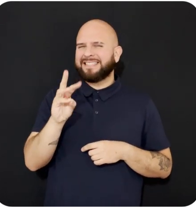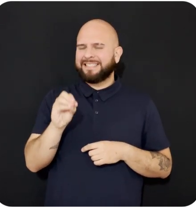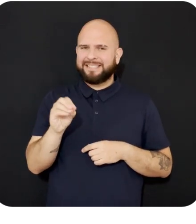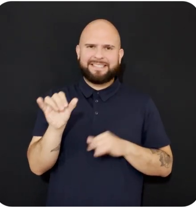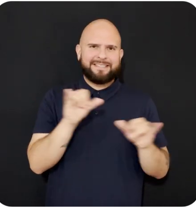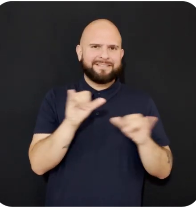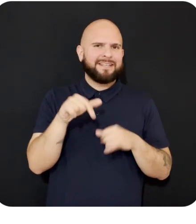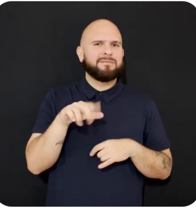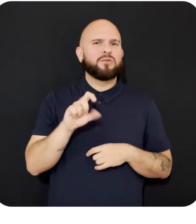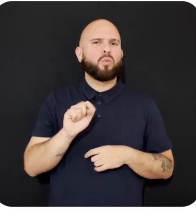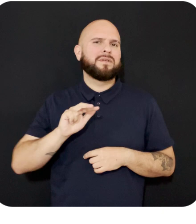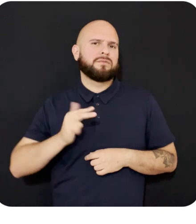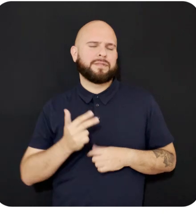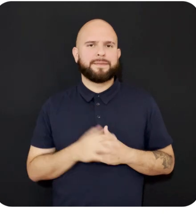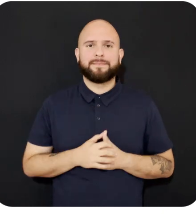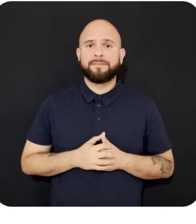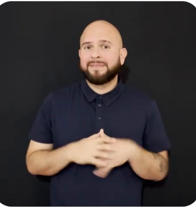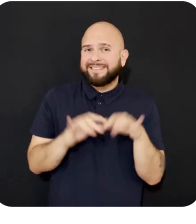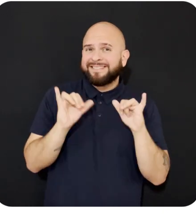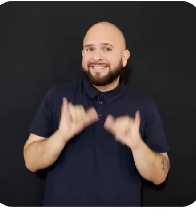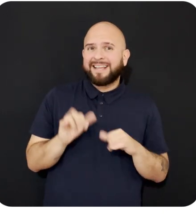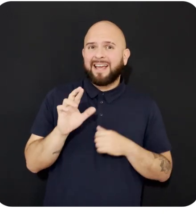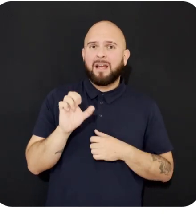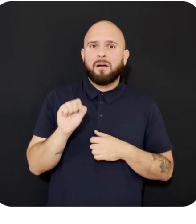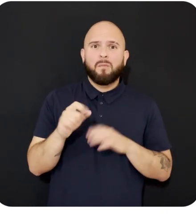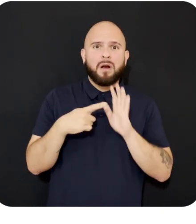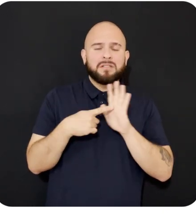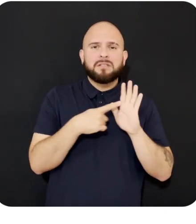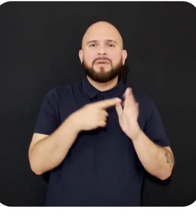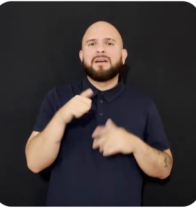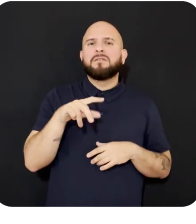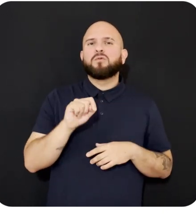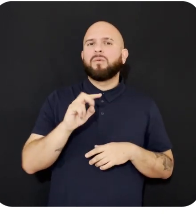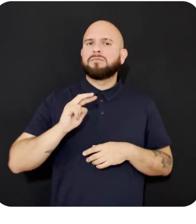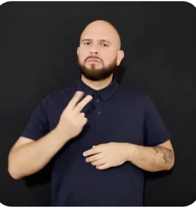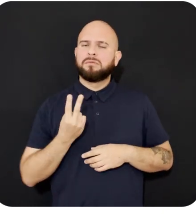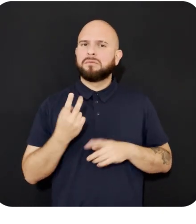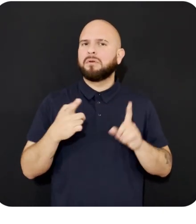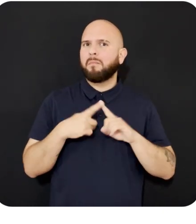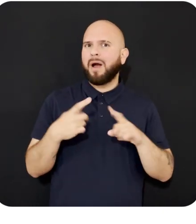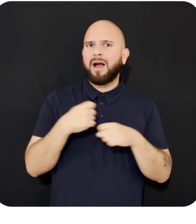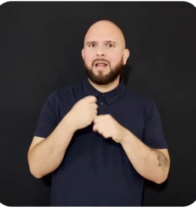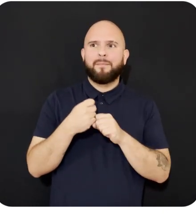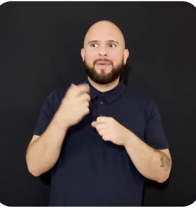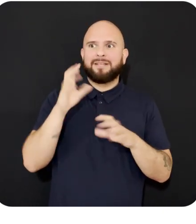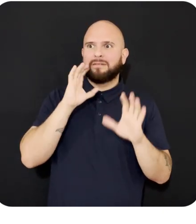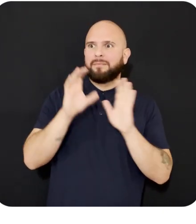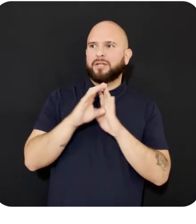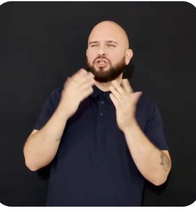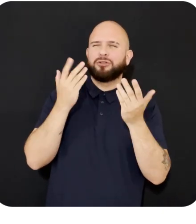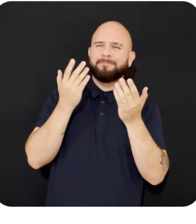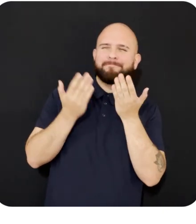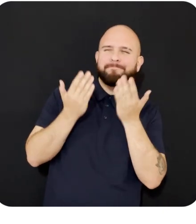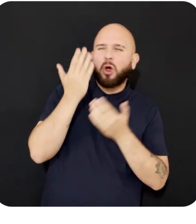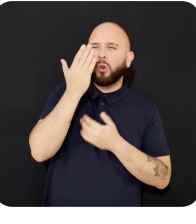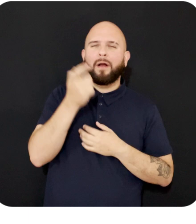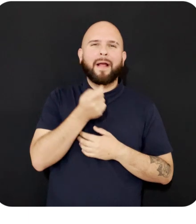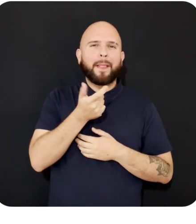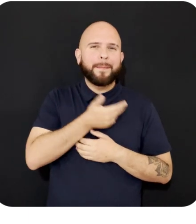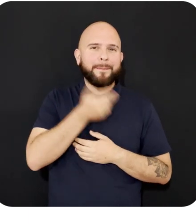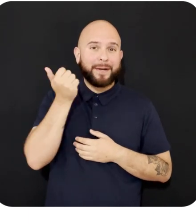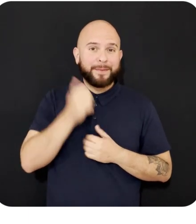just like the Quest 3. It's the same resolution display as Quest 2, but it produces graphics that look a little bit